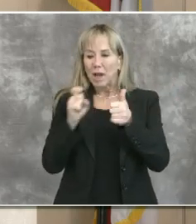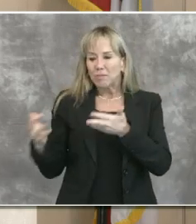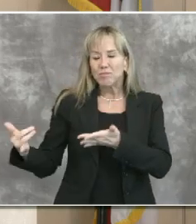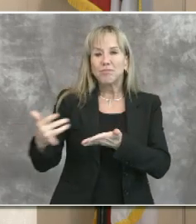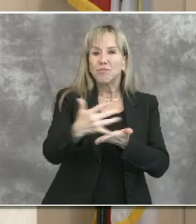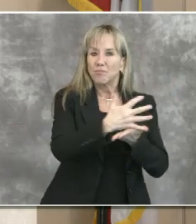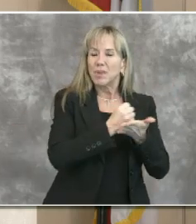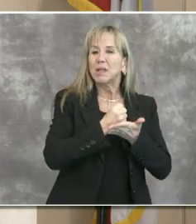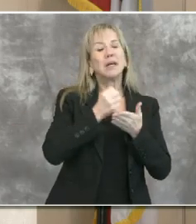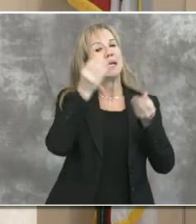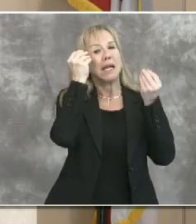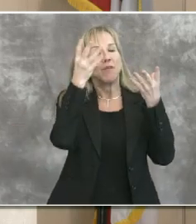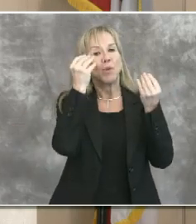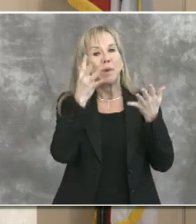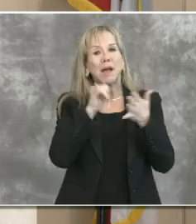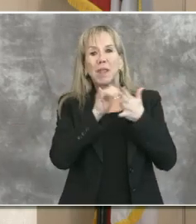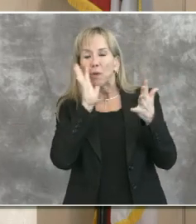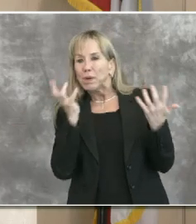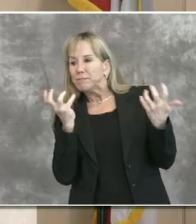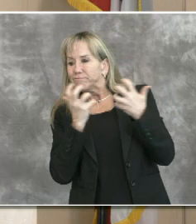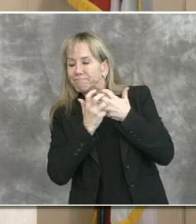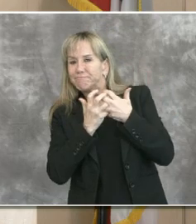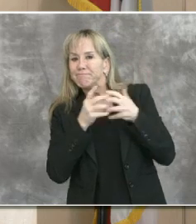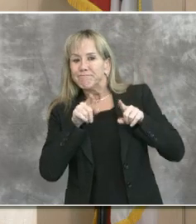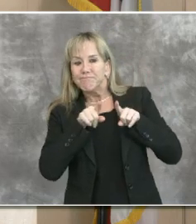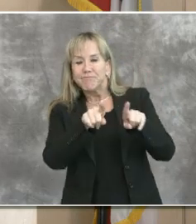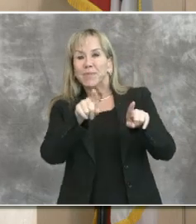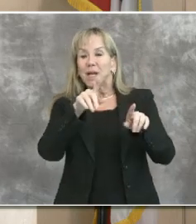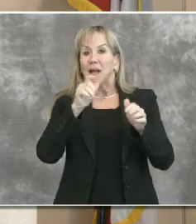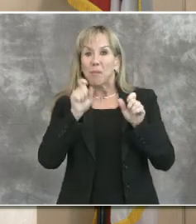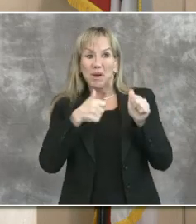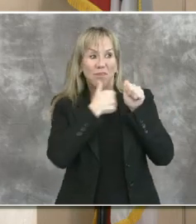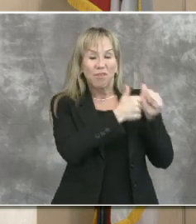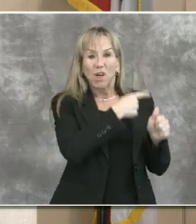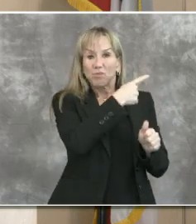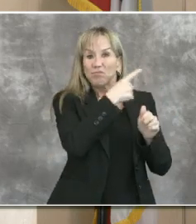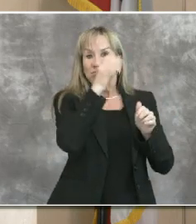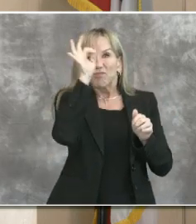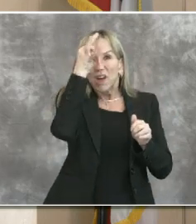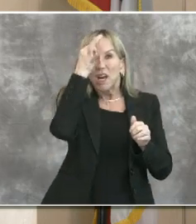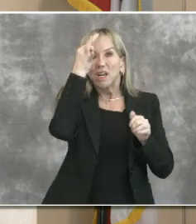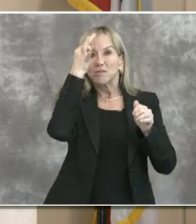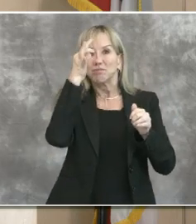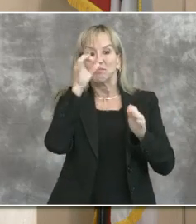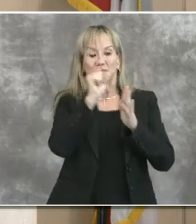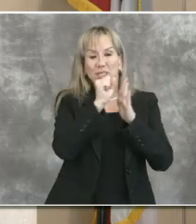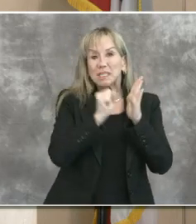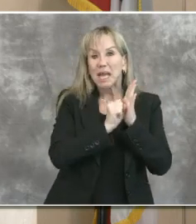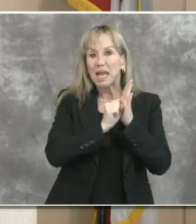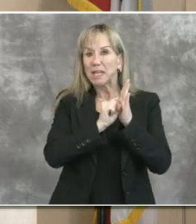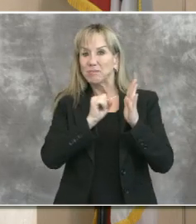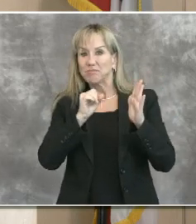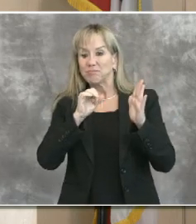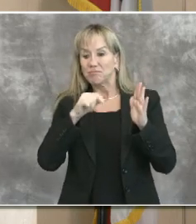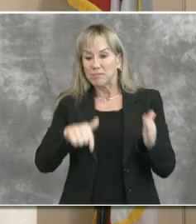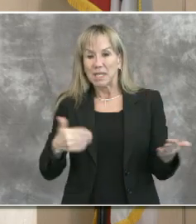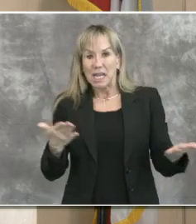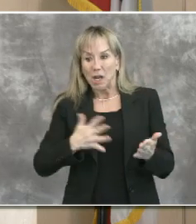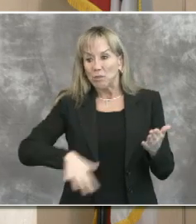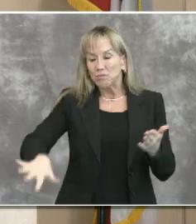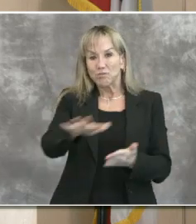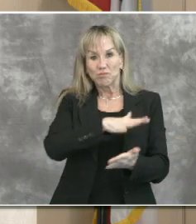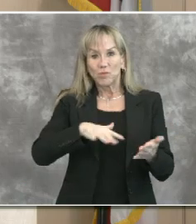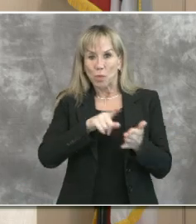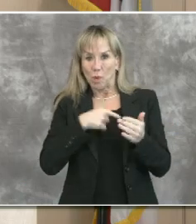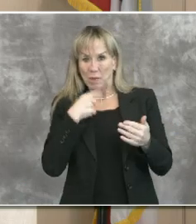be gradual and in conjunction with criteria from the federal and state governments and with evidence we see and hear